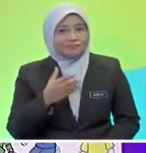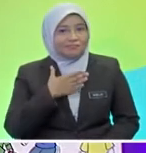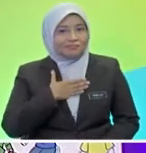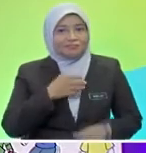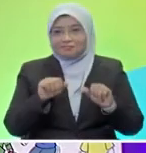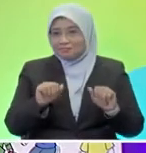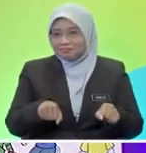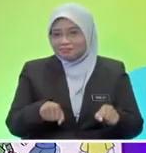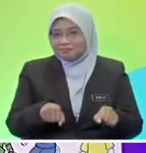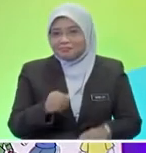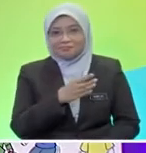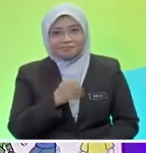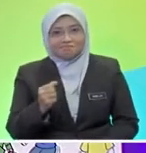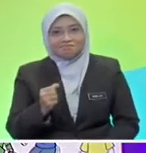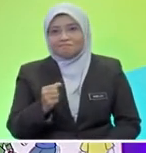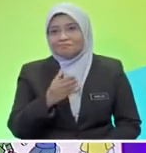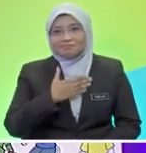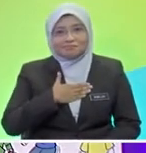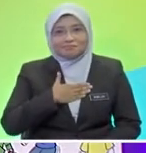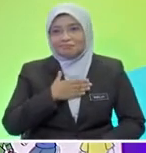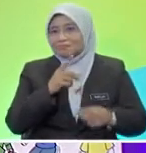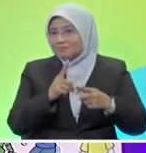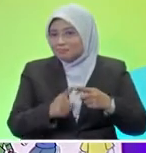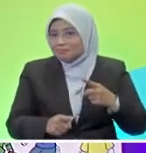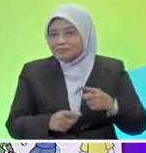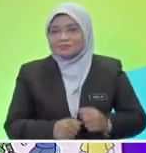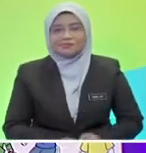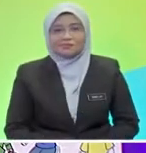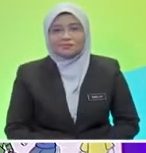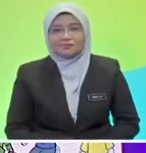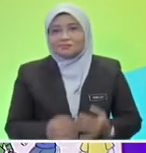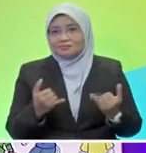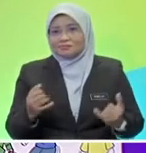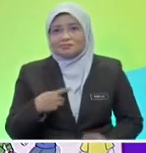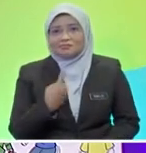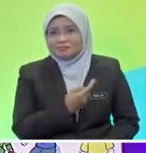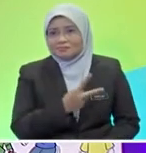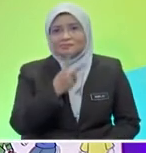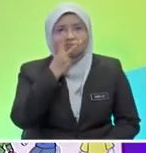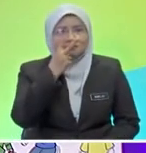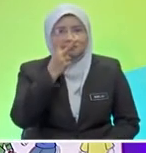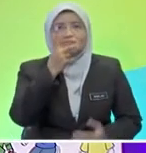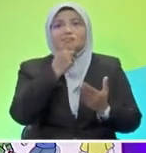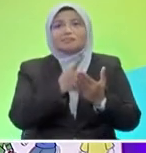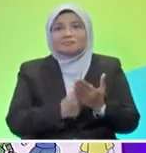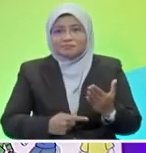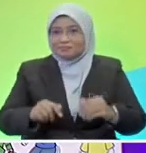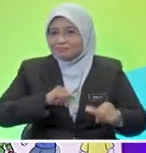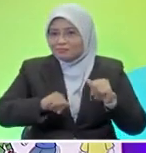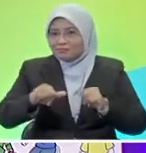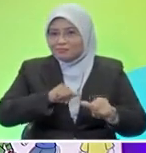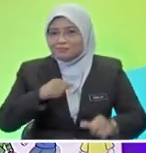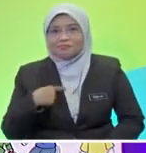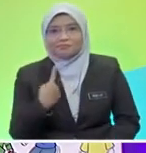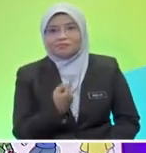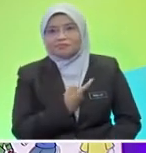have learned the body parts. Okay, now we are going to see what are the activities that we can do and what are the activities